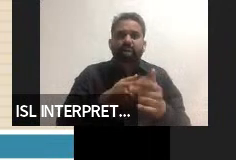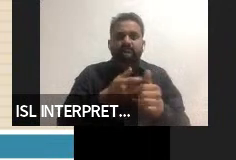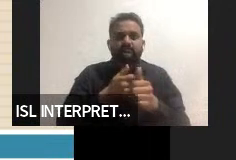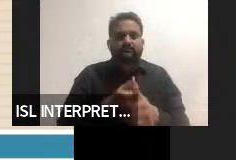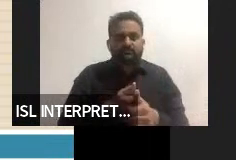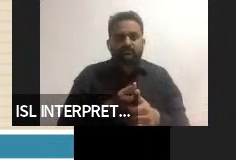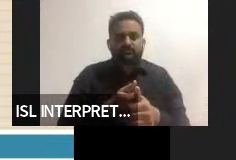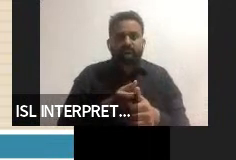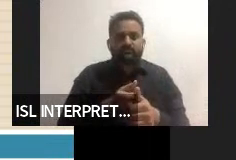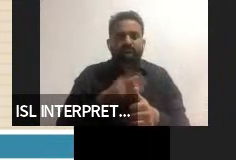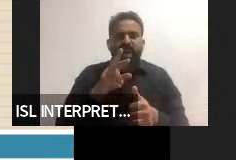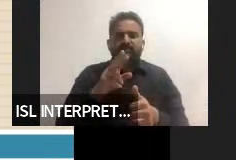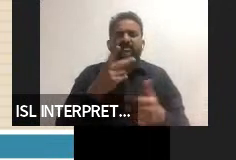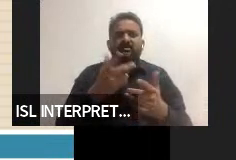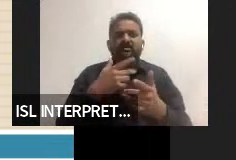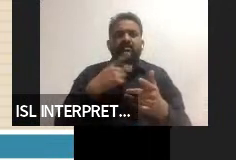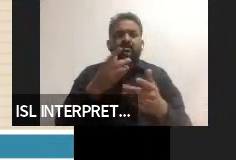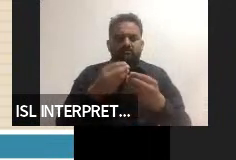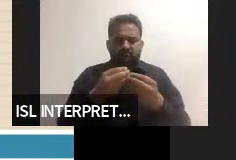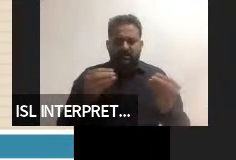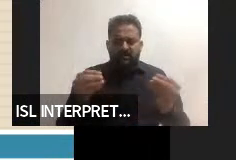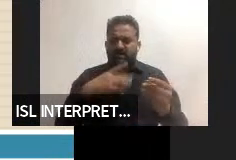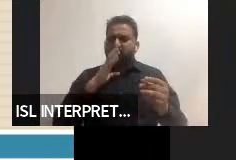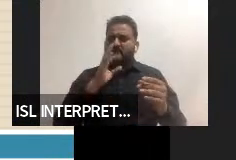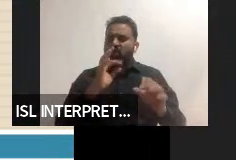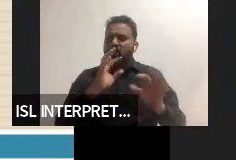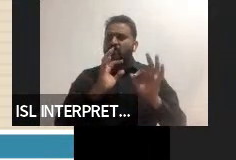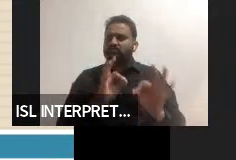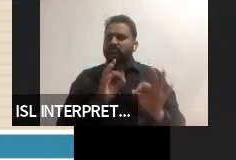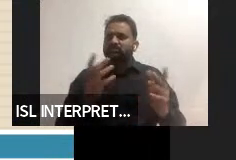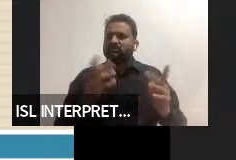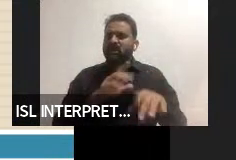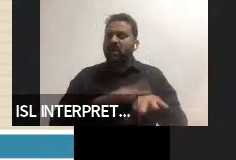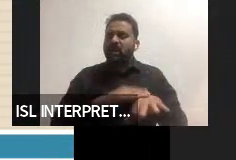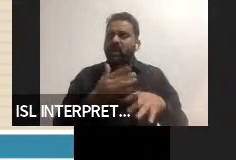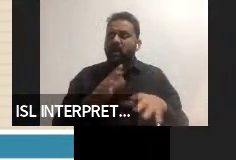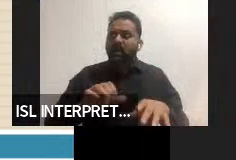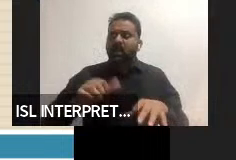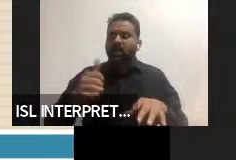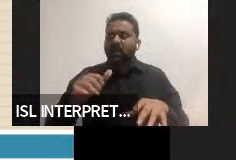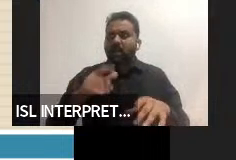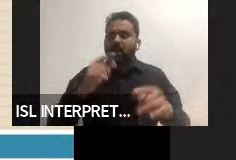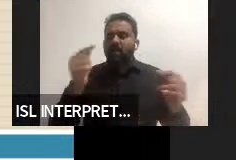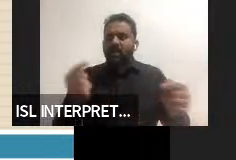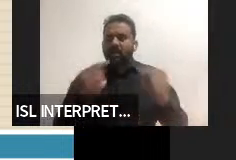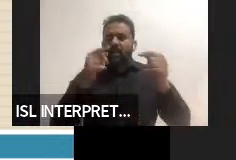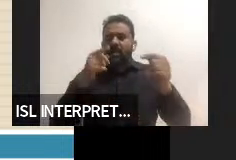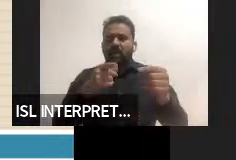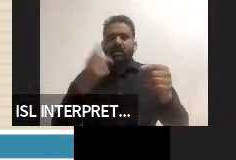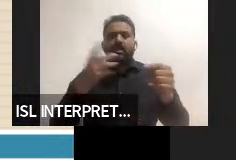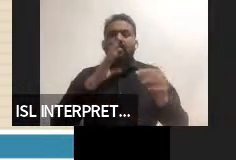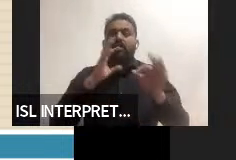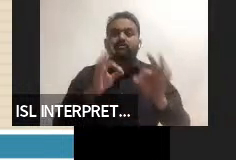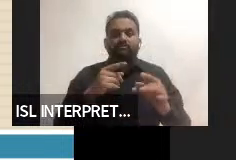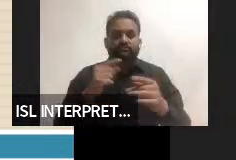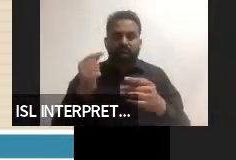what are the material facts which has given rise to the dispute, and so that we can form an opinion.